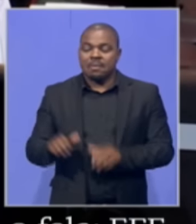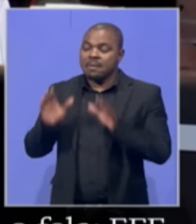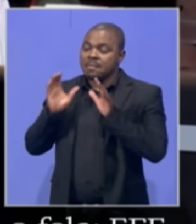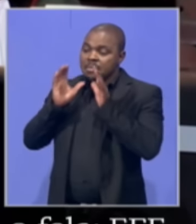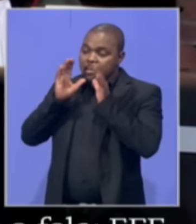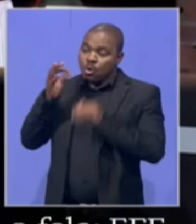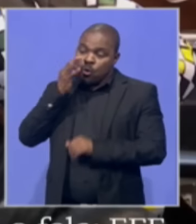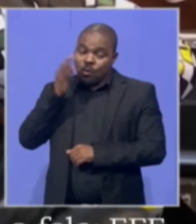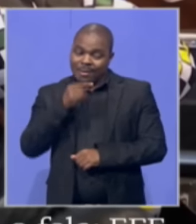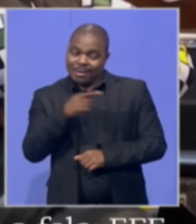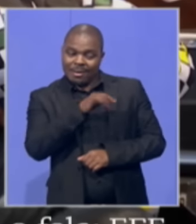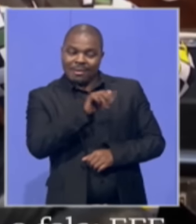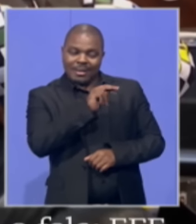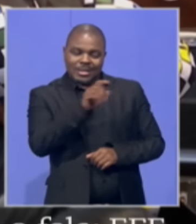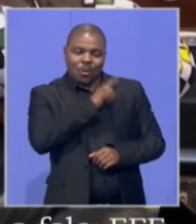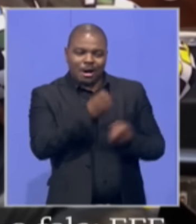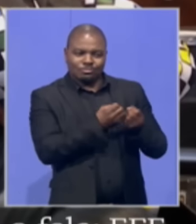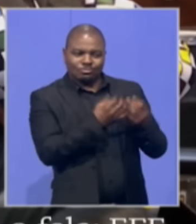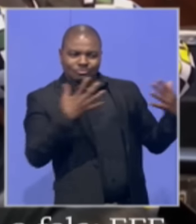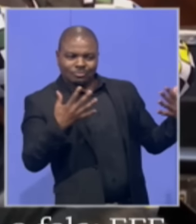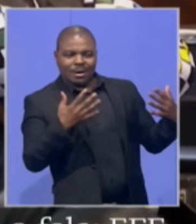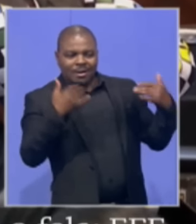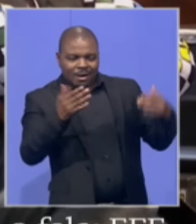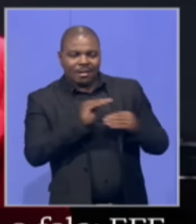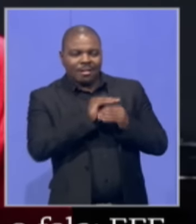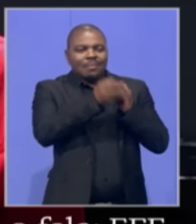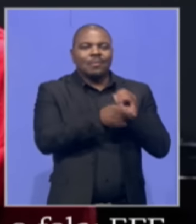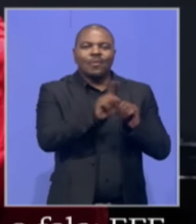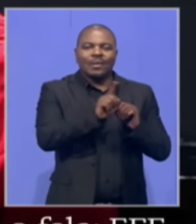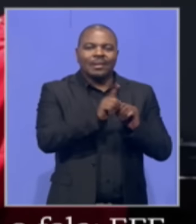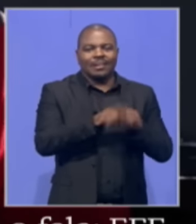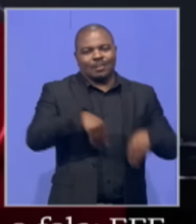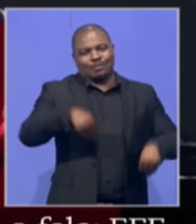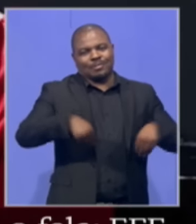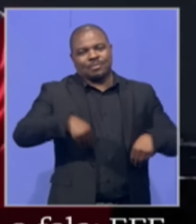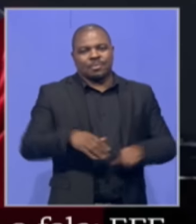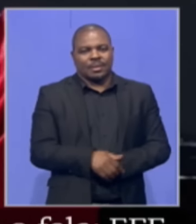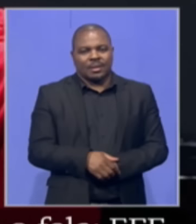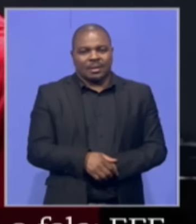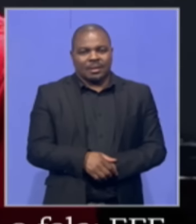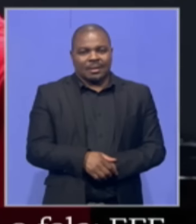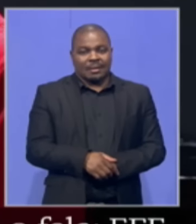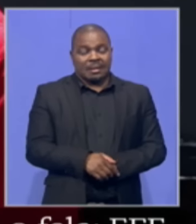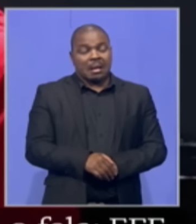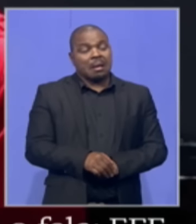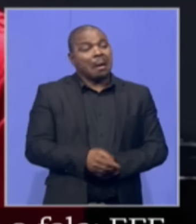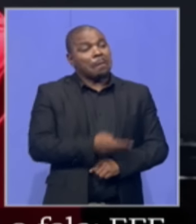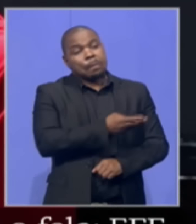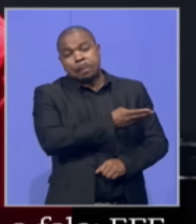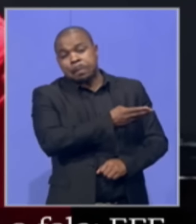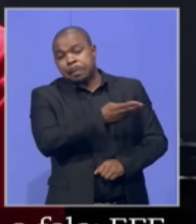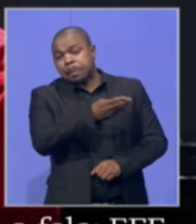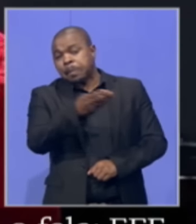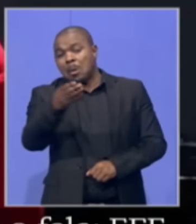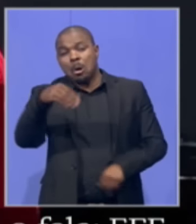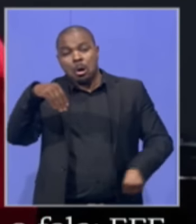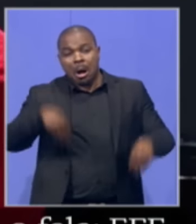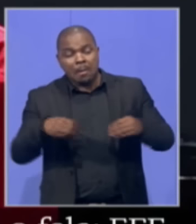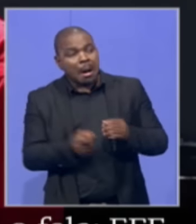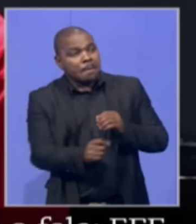parlamenteng e dirisitse bontsi jwa yona go fenya bonwenwe. Everywhere where corruption shows its ugly